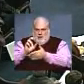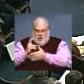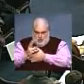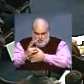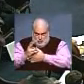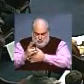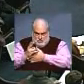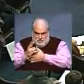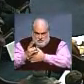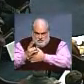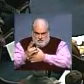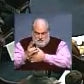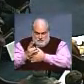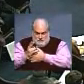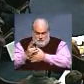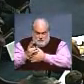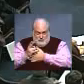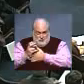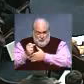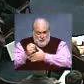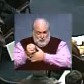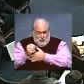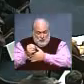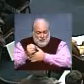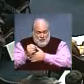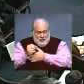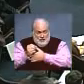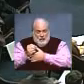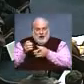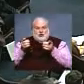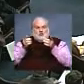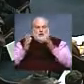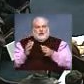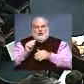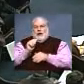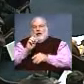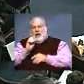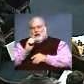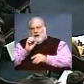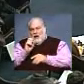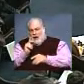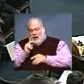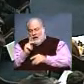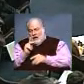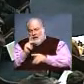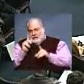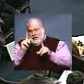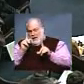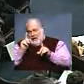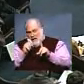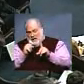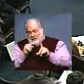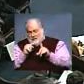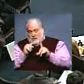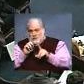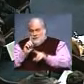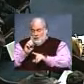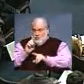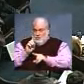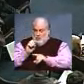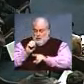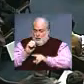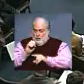I think the question that Director Adcock wants to ask, or has asked, is that,